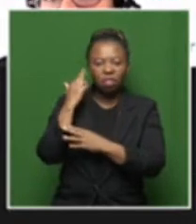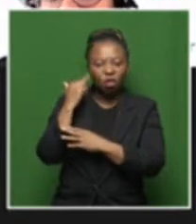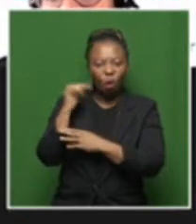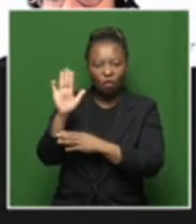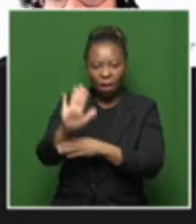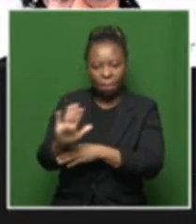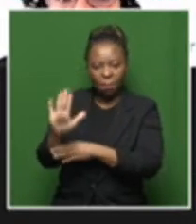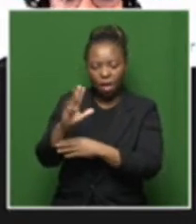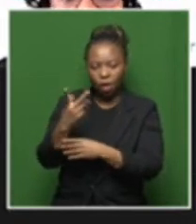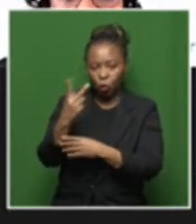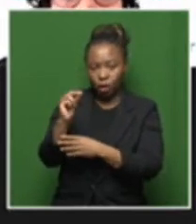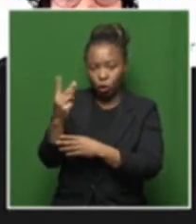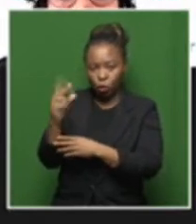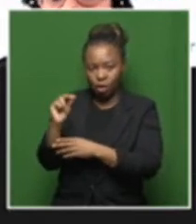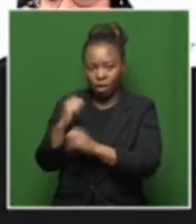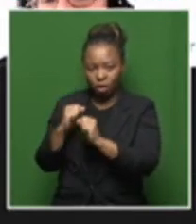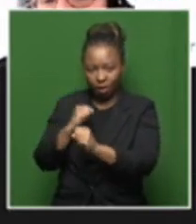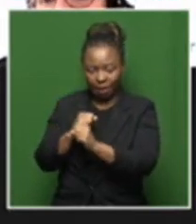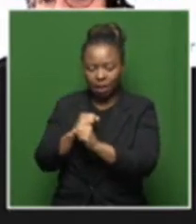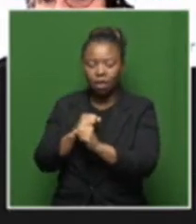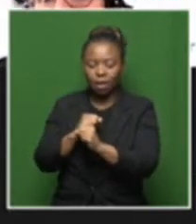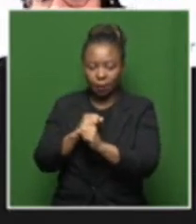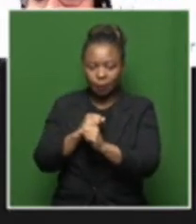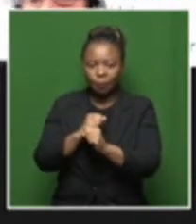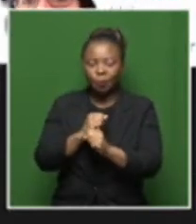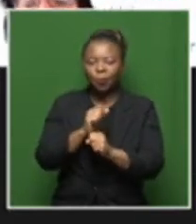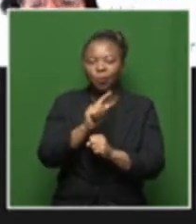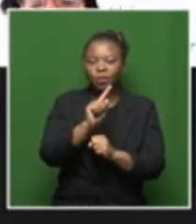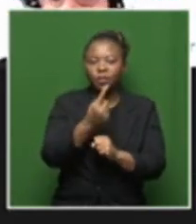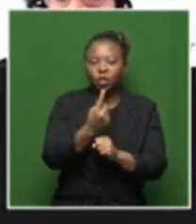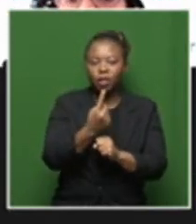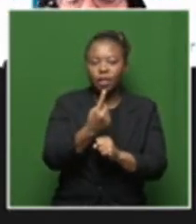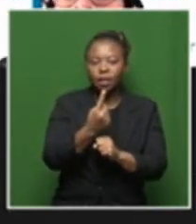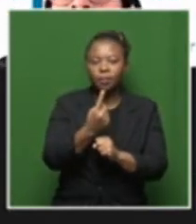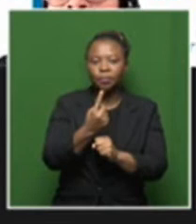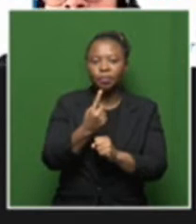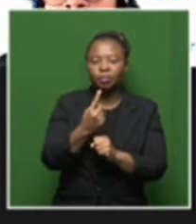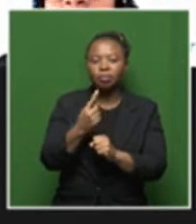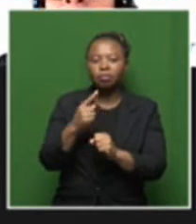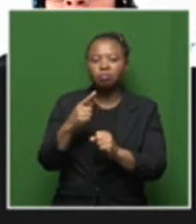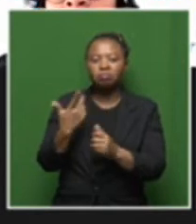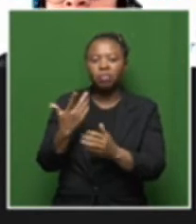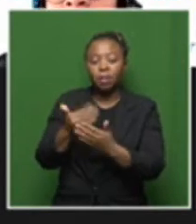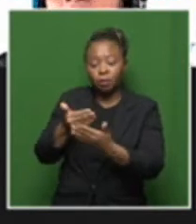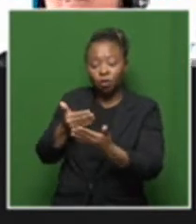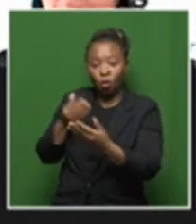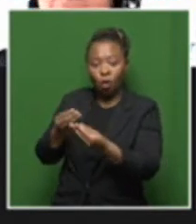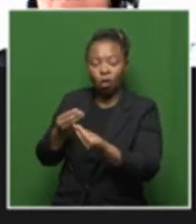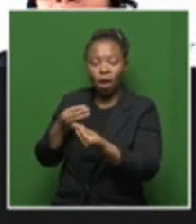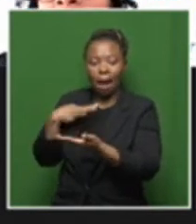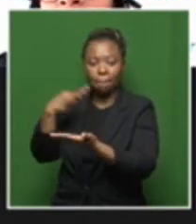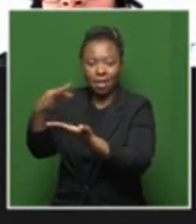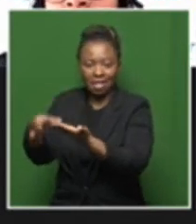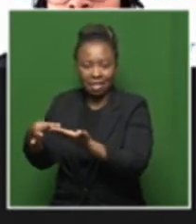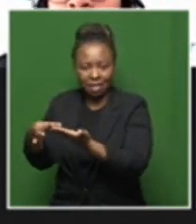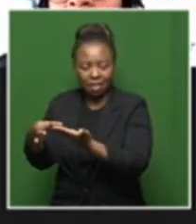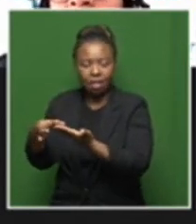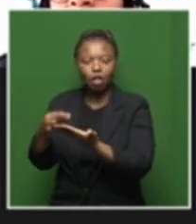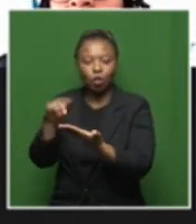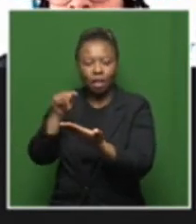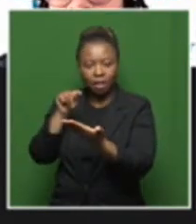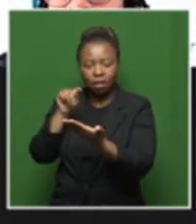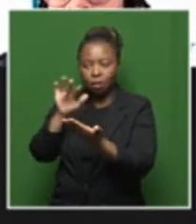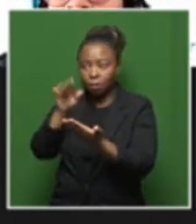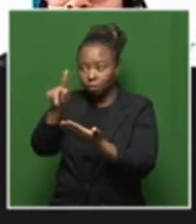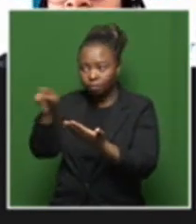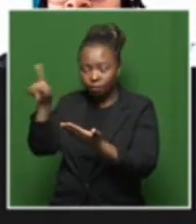of 2020 with the first what we call pre-submission meeting. So this is when the applicants request